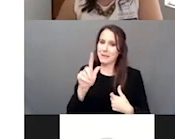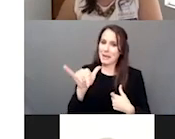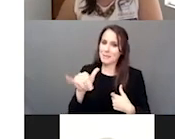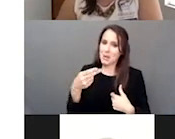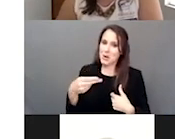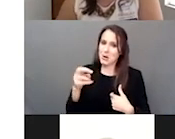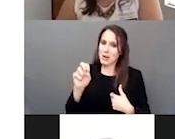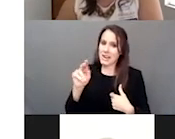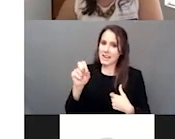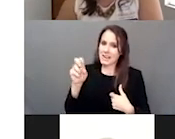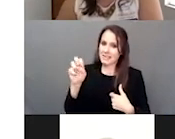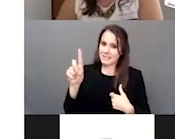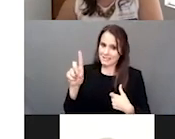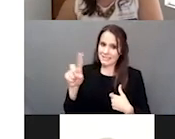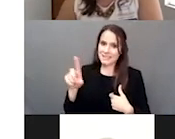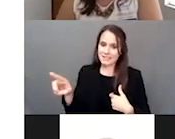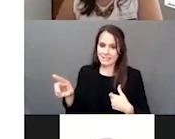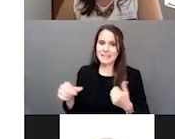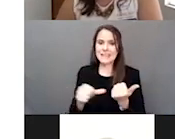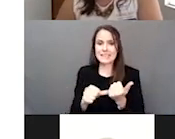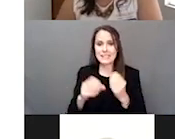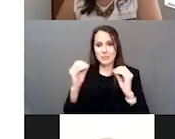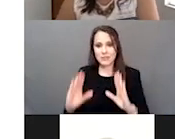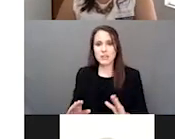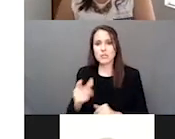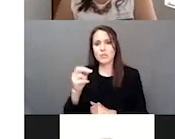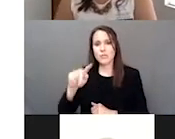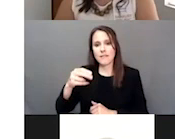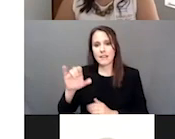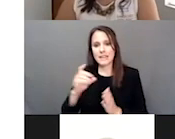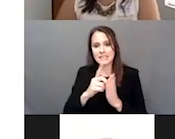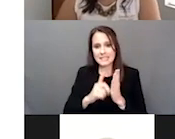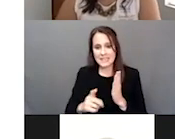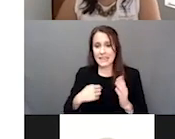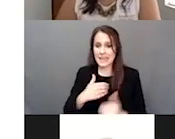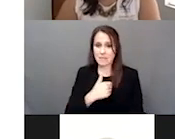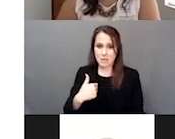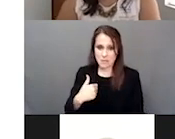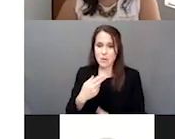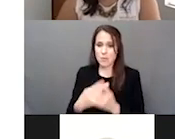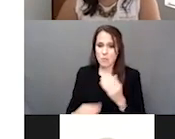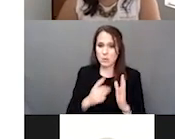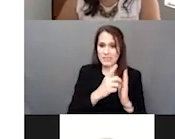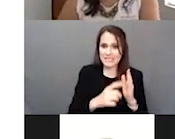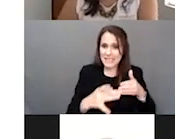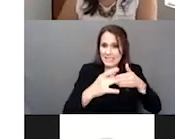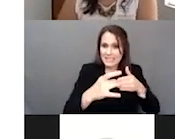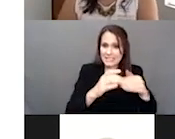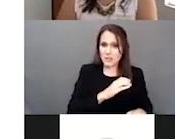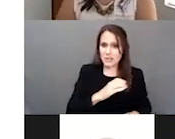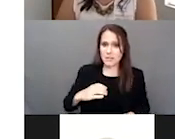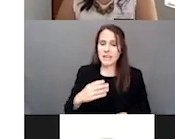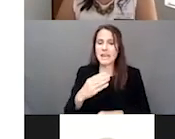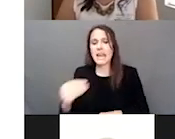assistant professor of graphic design at the University of Florida, and I am a member of both the Design Educators Steering Committee and the Diversity,